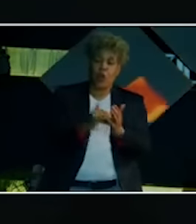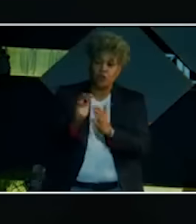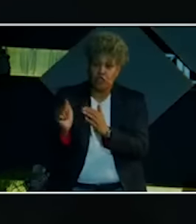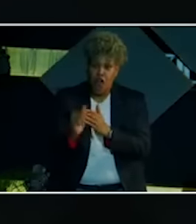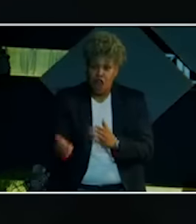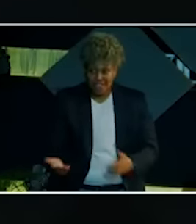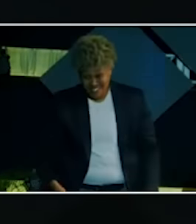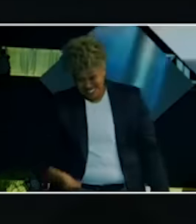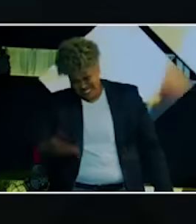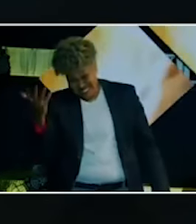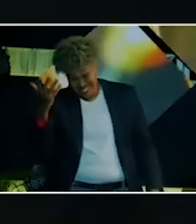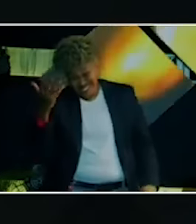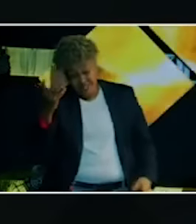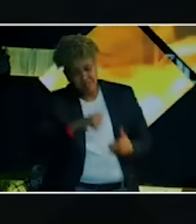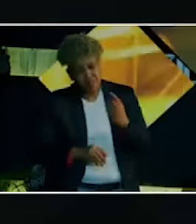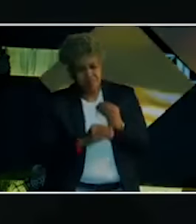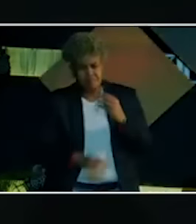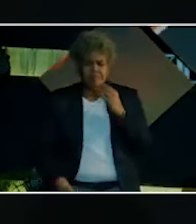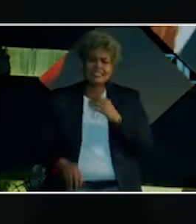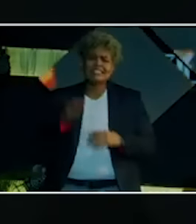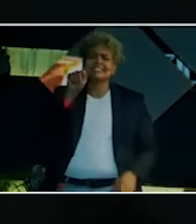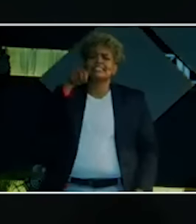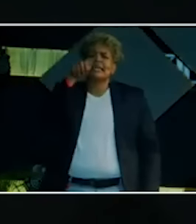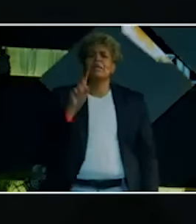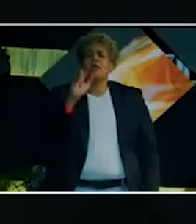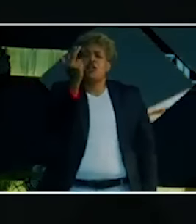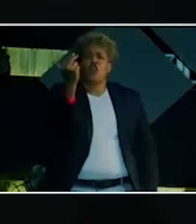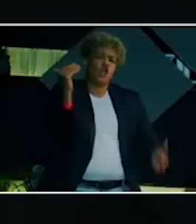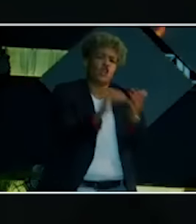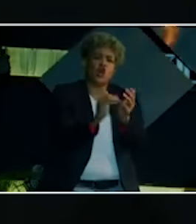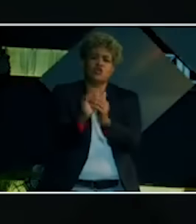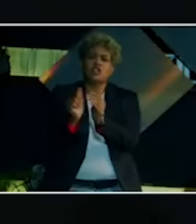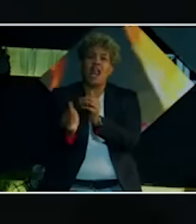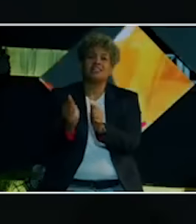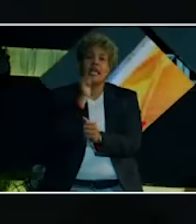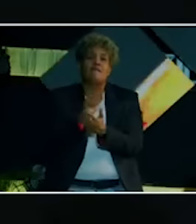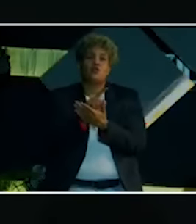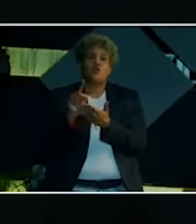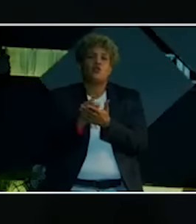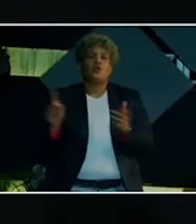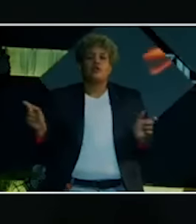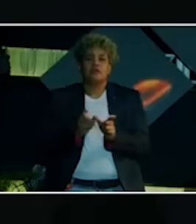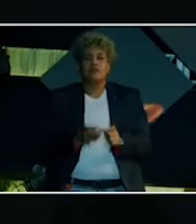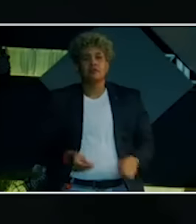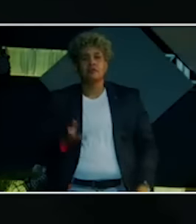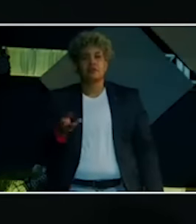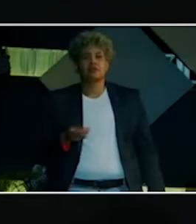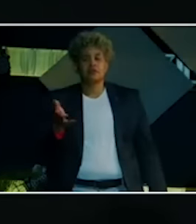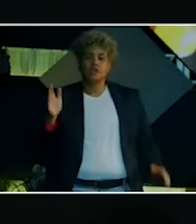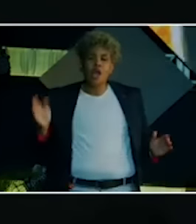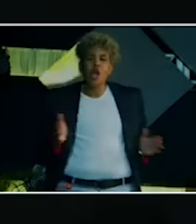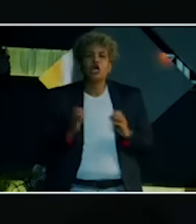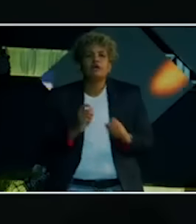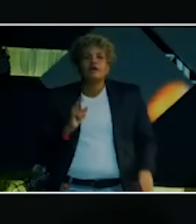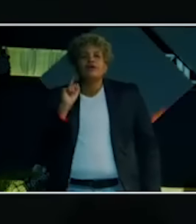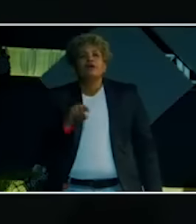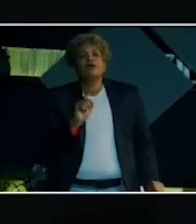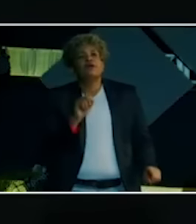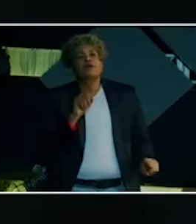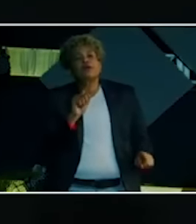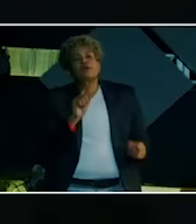$15,000 and an additional stipend of $13,000 per week to encourage more of our young